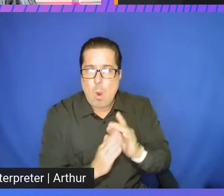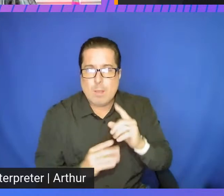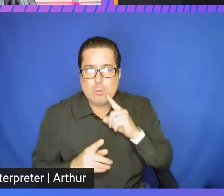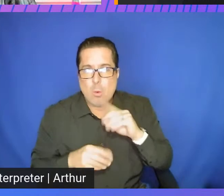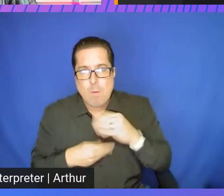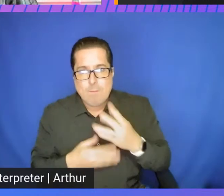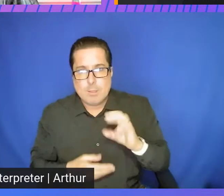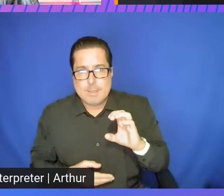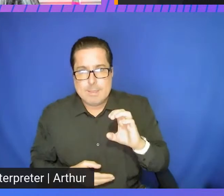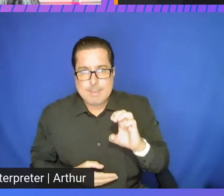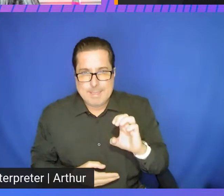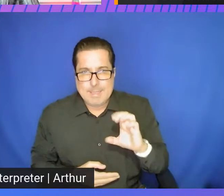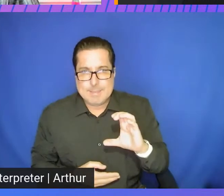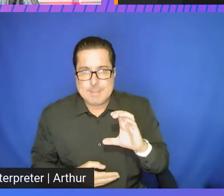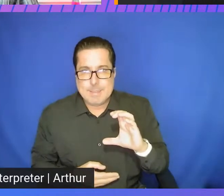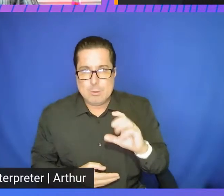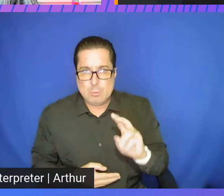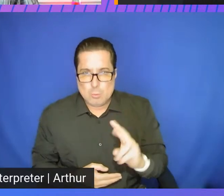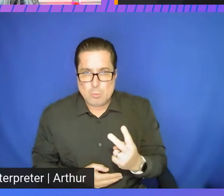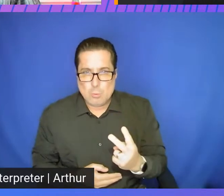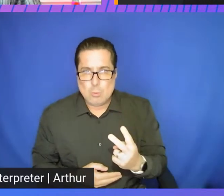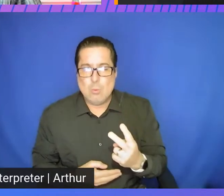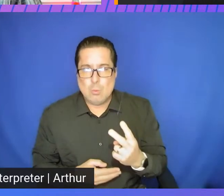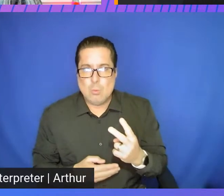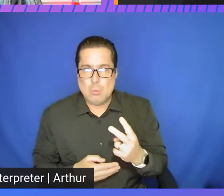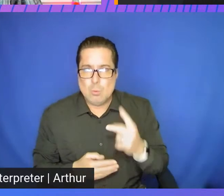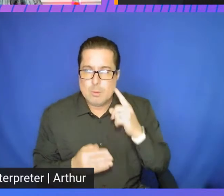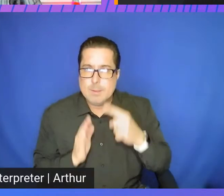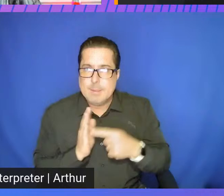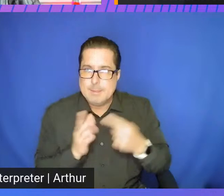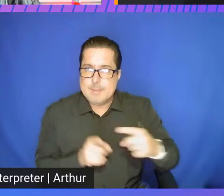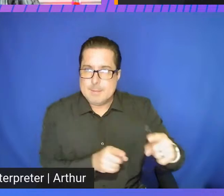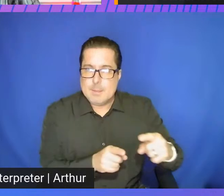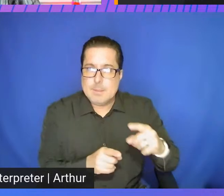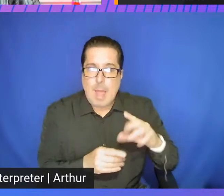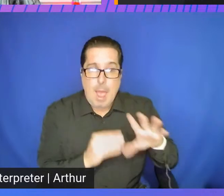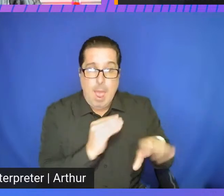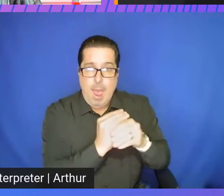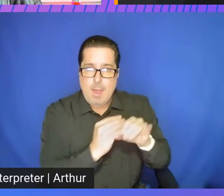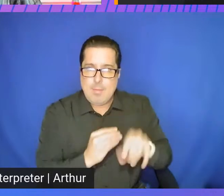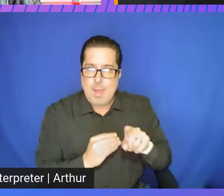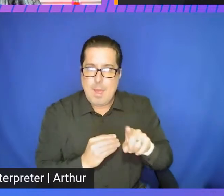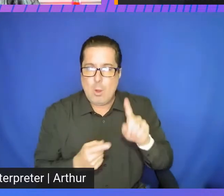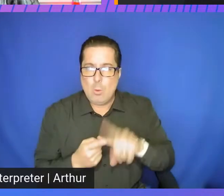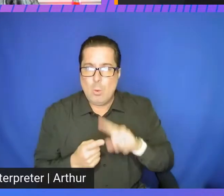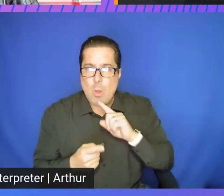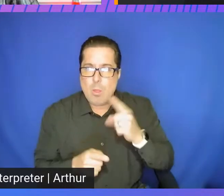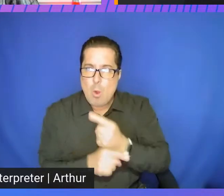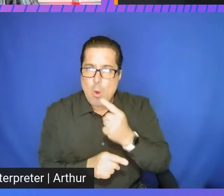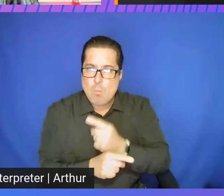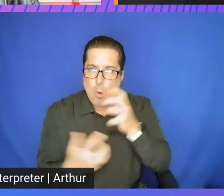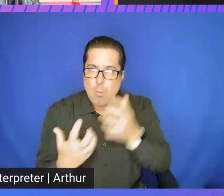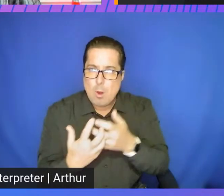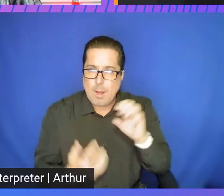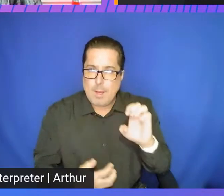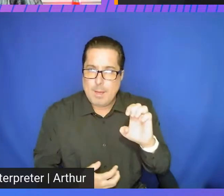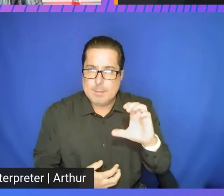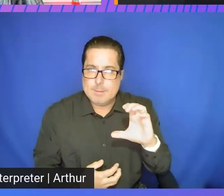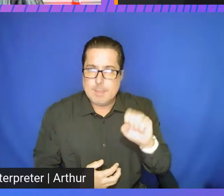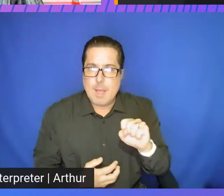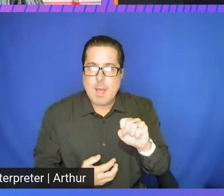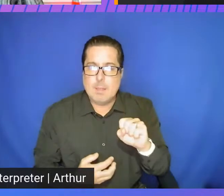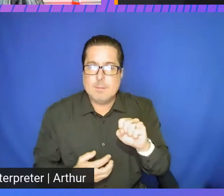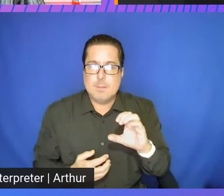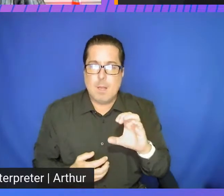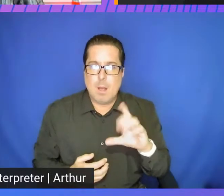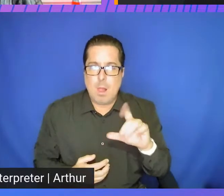EC2 instances and then have them added to the appropriate ECS cluster. And